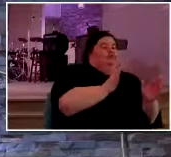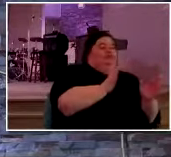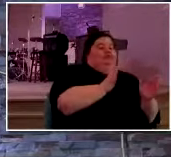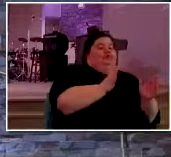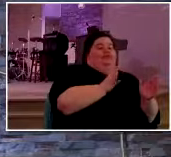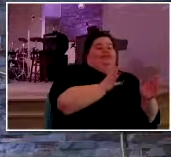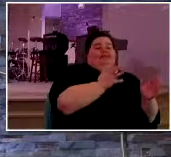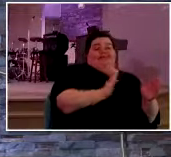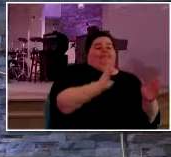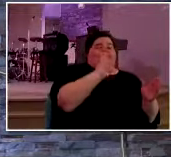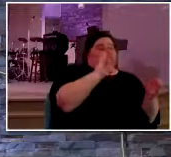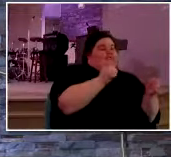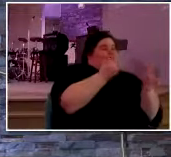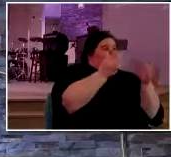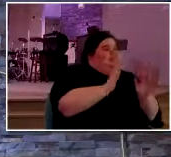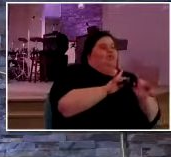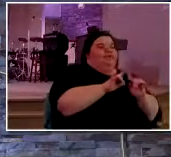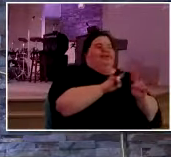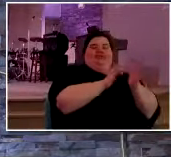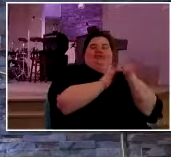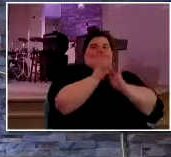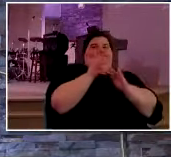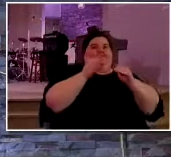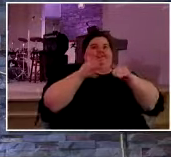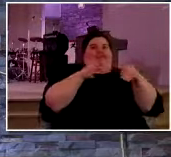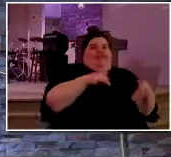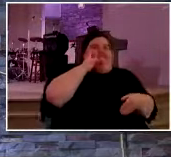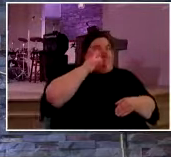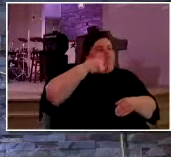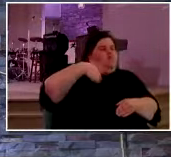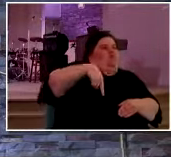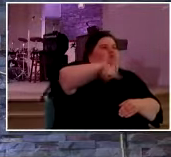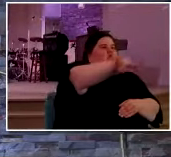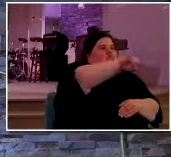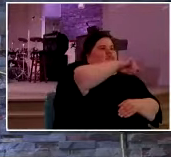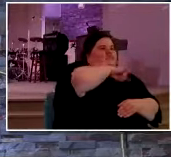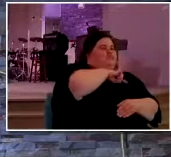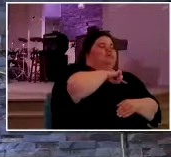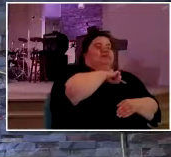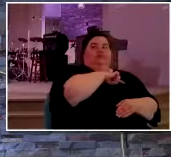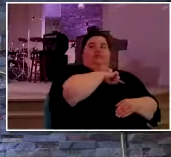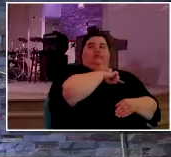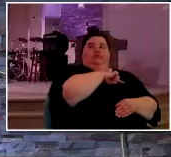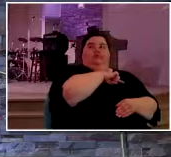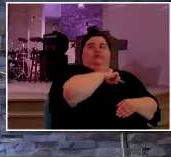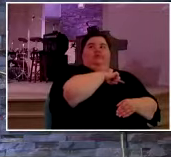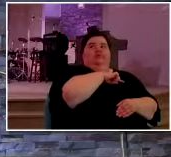we were a sinner, Jesus died for us. Paid the price that